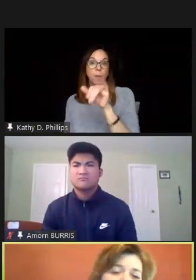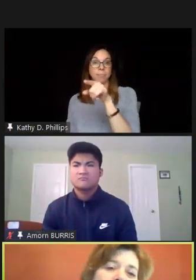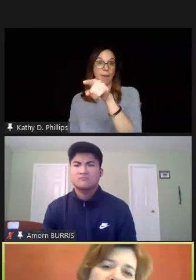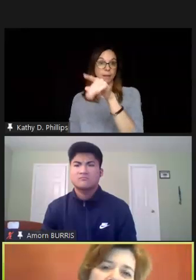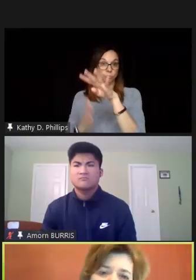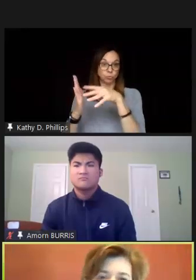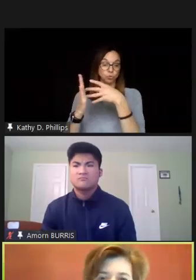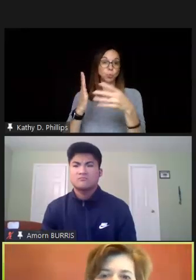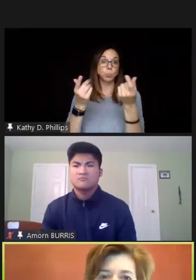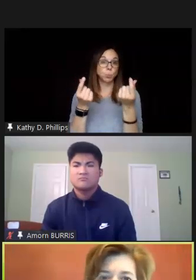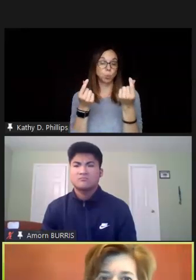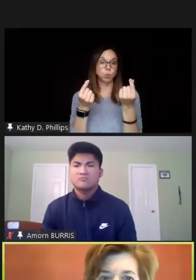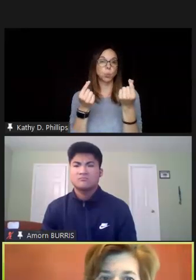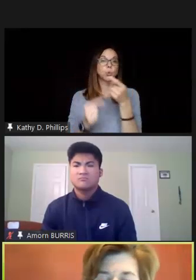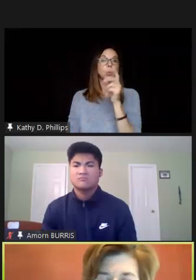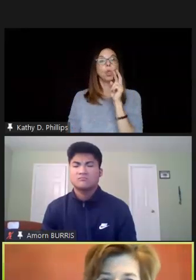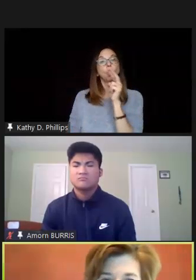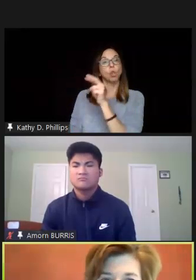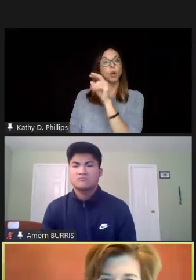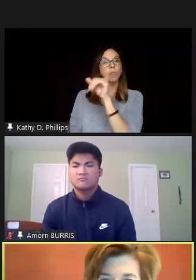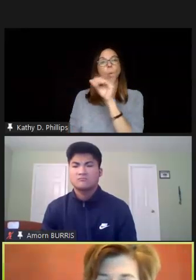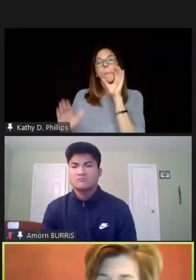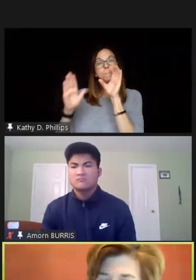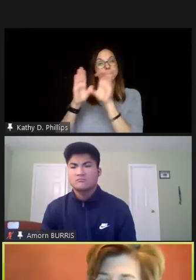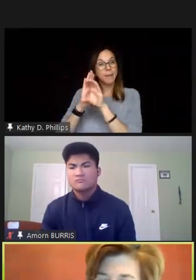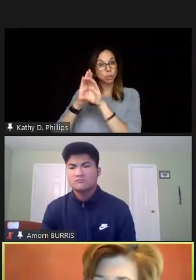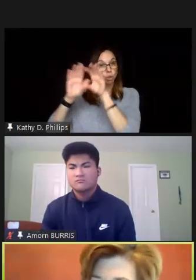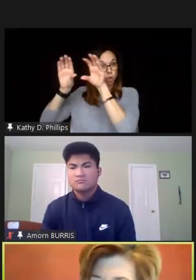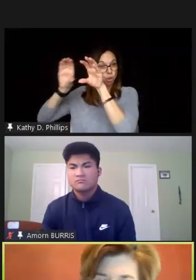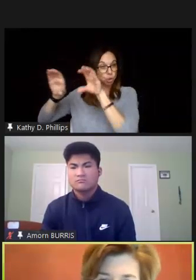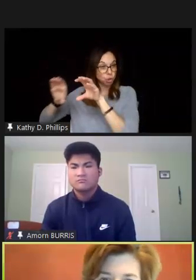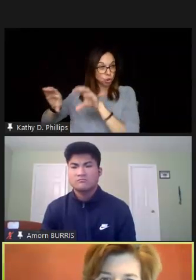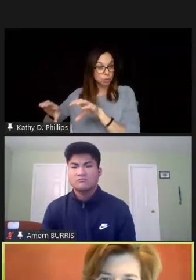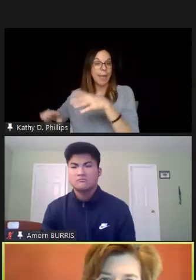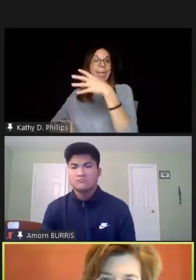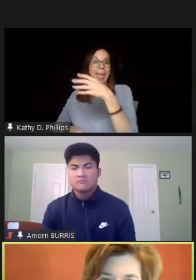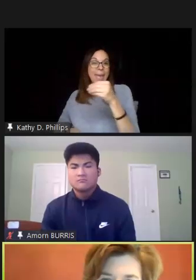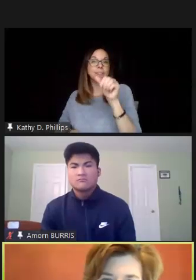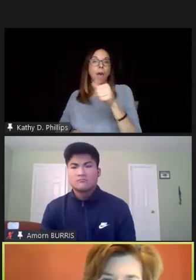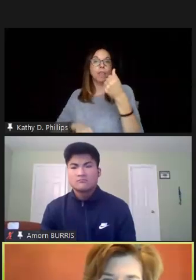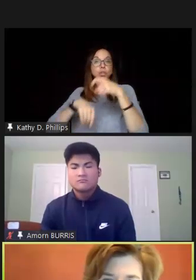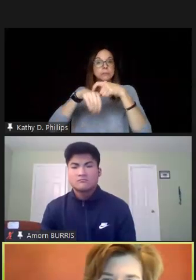Yes. What you're going to do is look at the 2 previous documents.